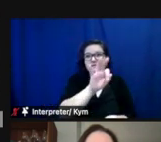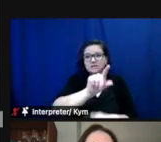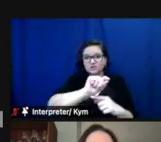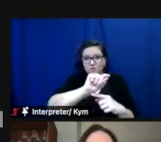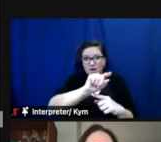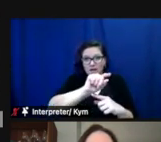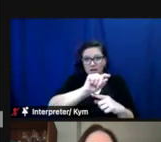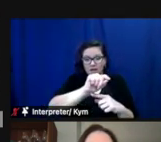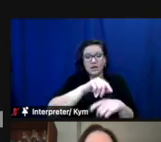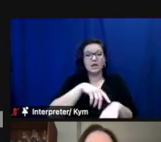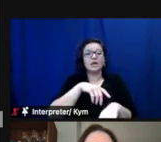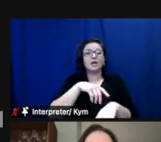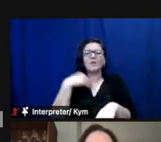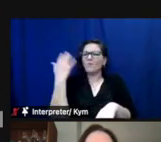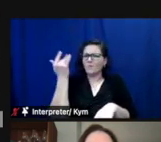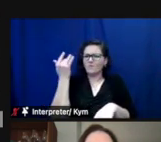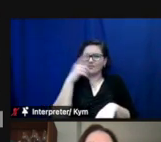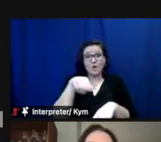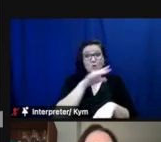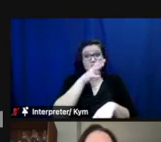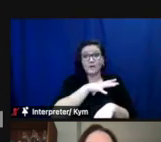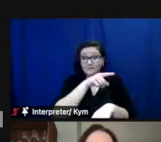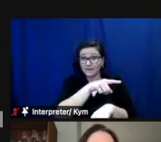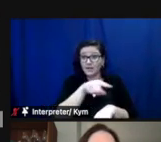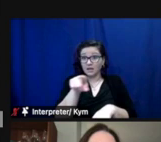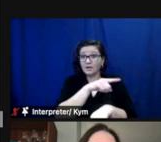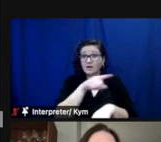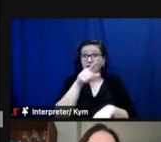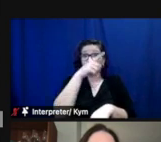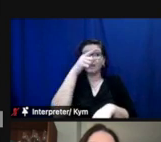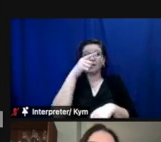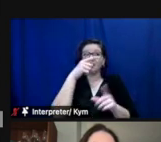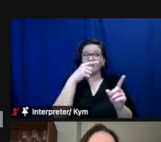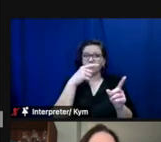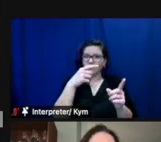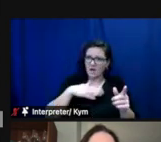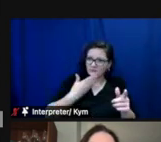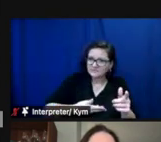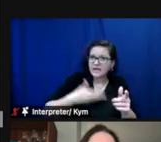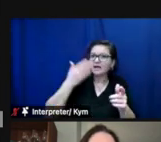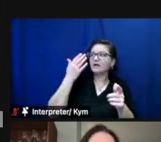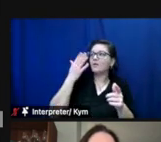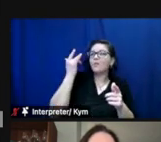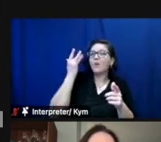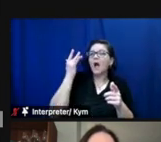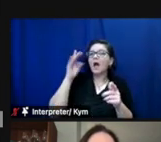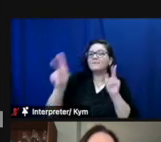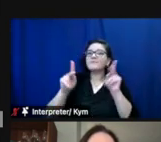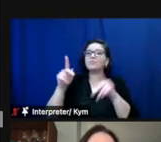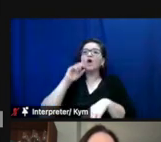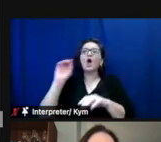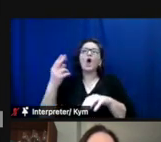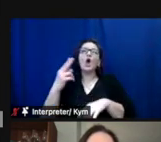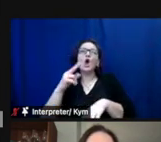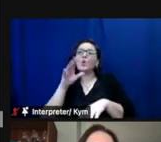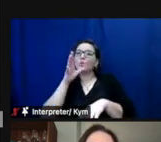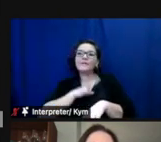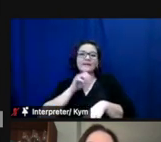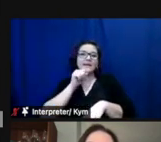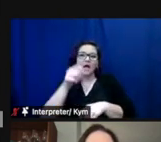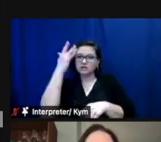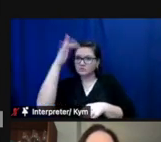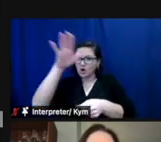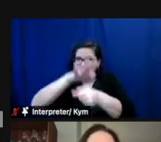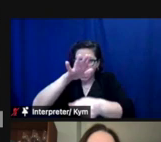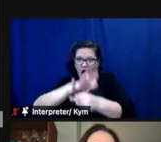and the reason for that is they thought women weren't smart enough and it was unfeminine to vote. Right, so these